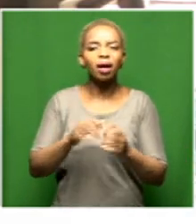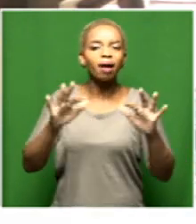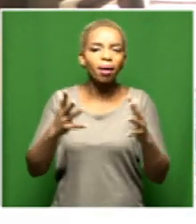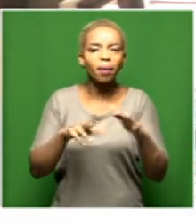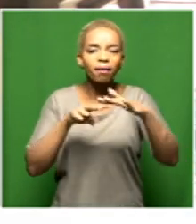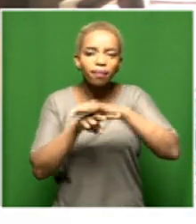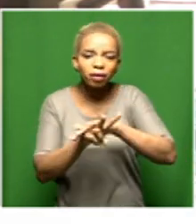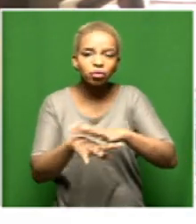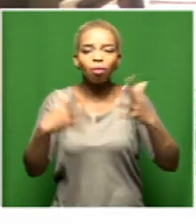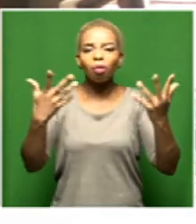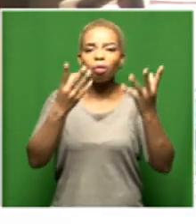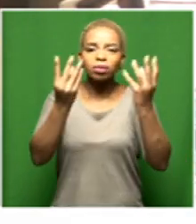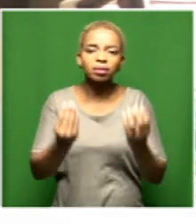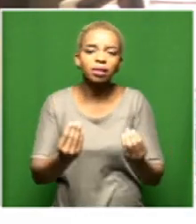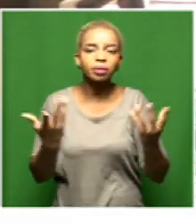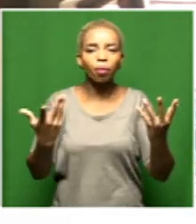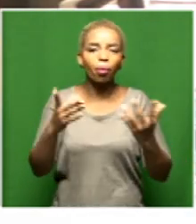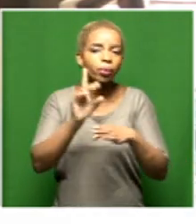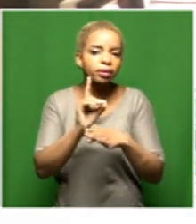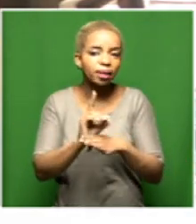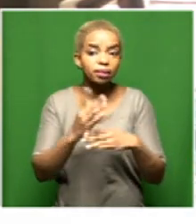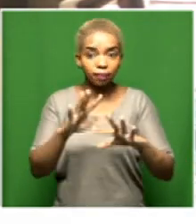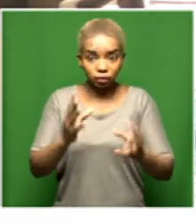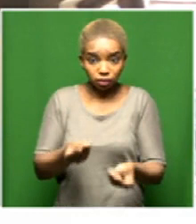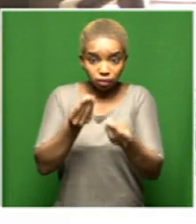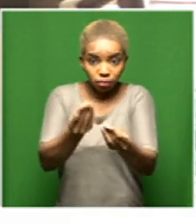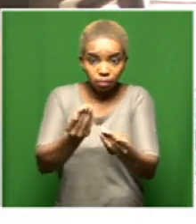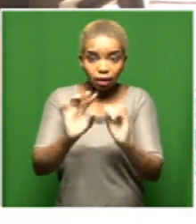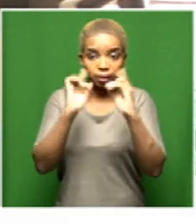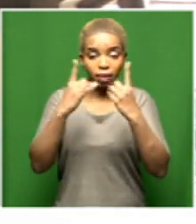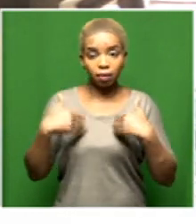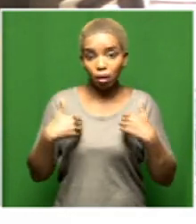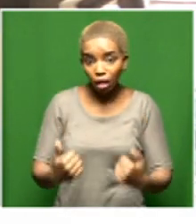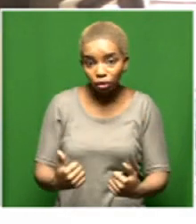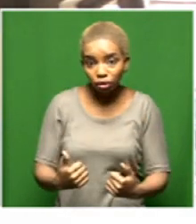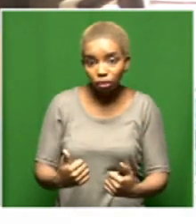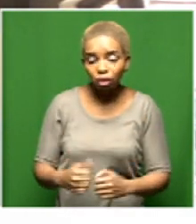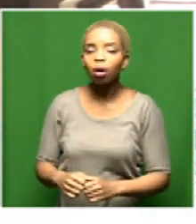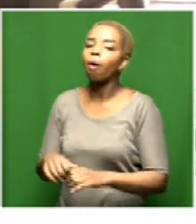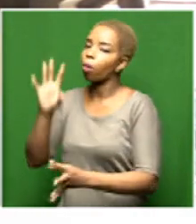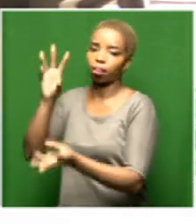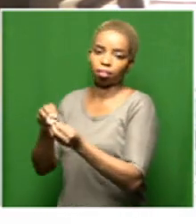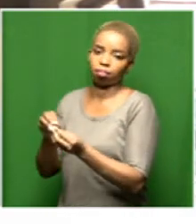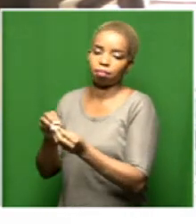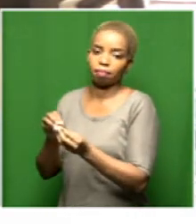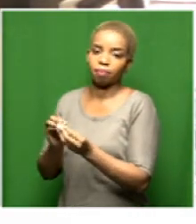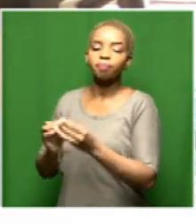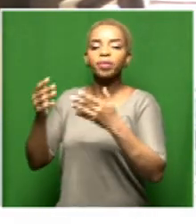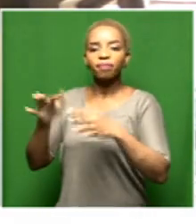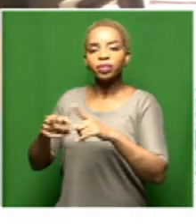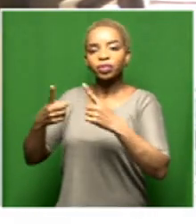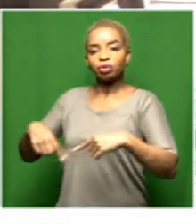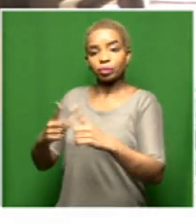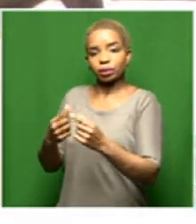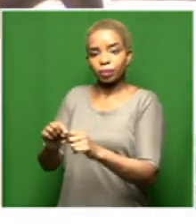stats or the data that has been constantly supplied by the Department of Health? All of the above. Okay, so we've created multiple channels.